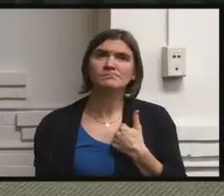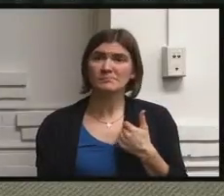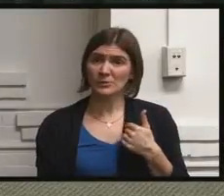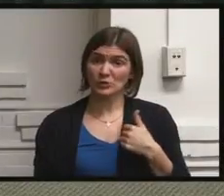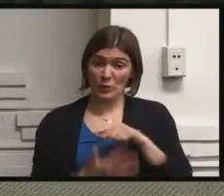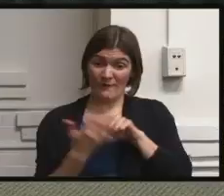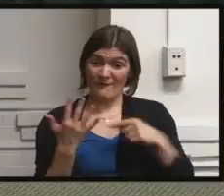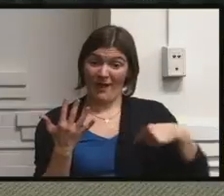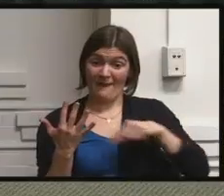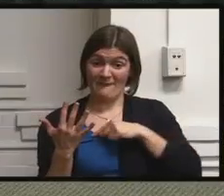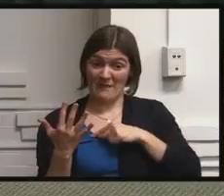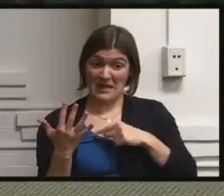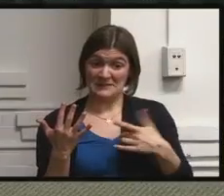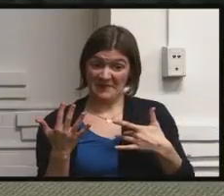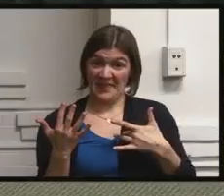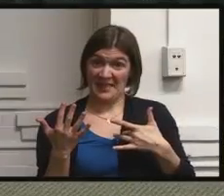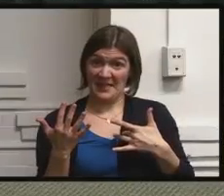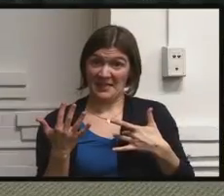Do all five of us think that the